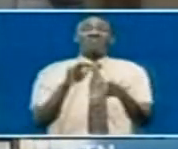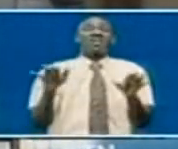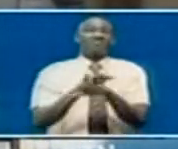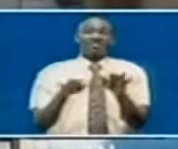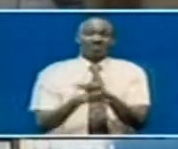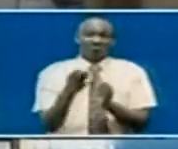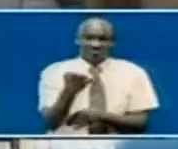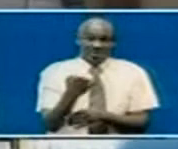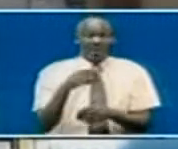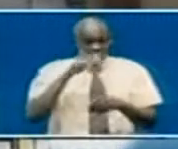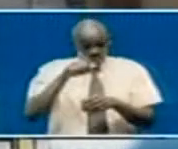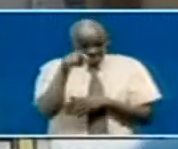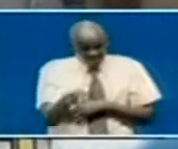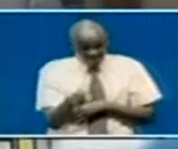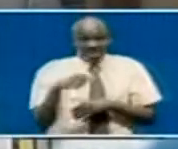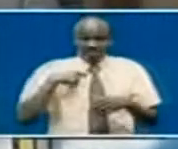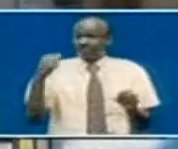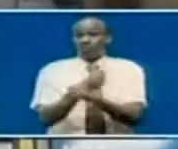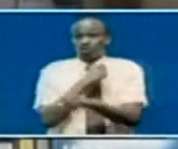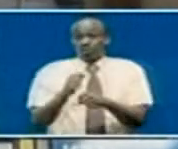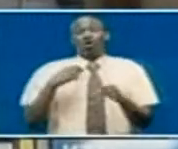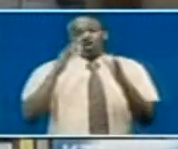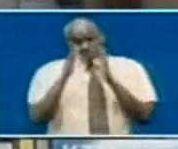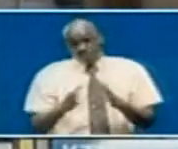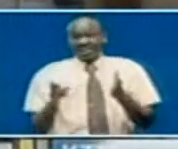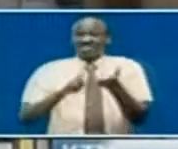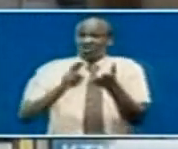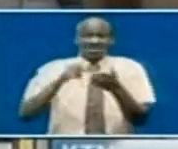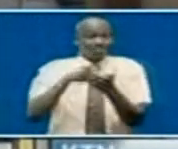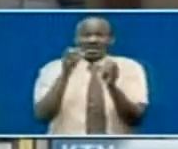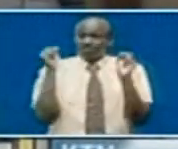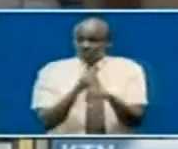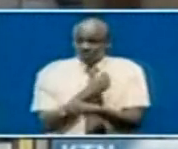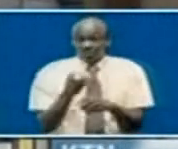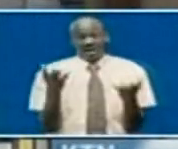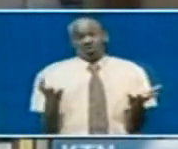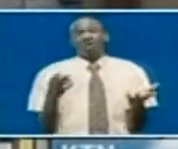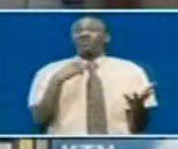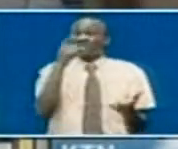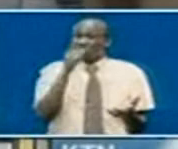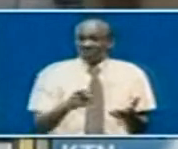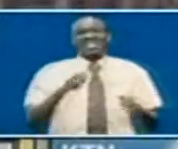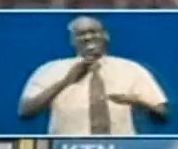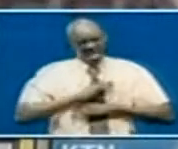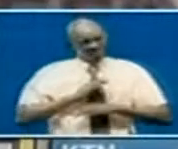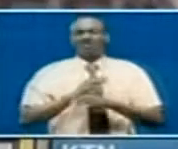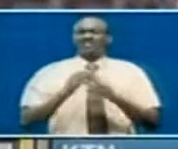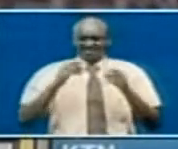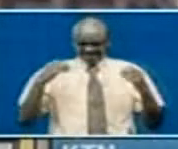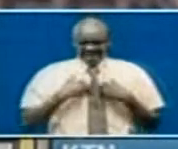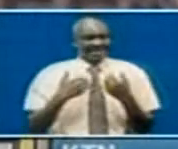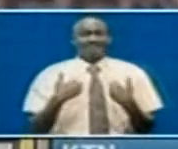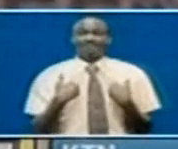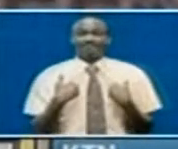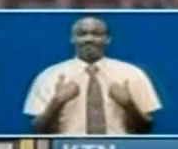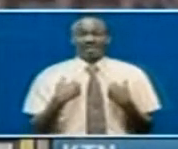them. Consequently, they're unable to handle the human resources for health and they're resorting to passing the buck. And we are saying enough is enough. Governors, on the other